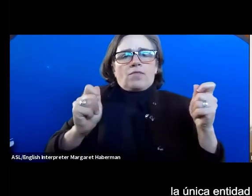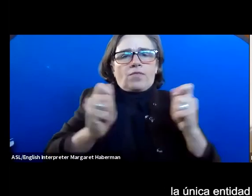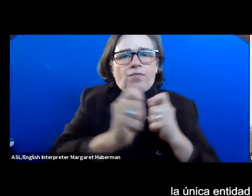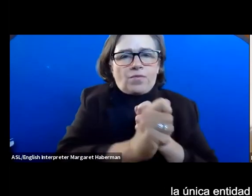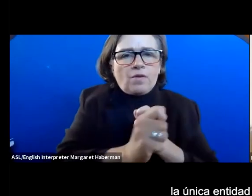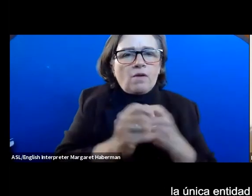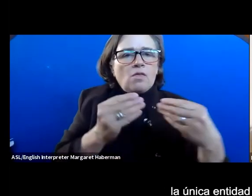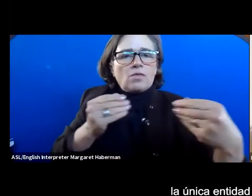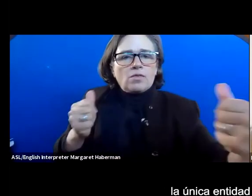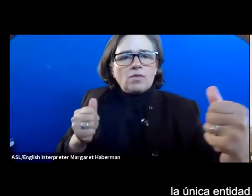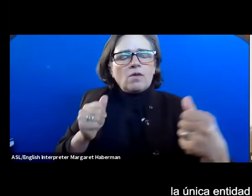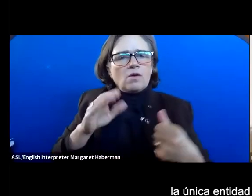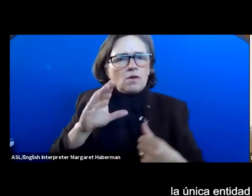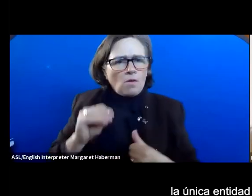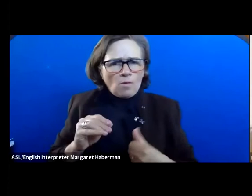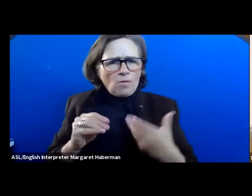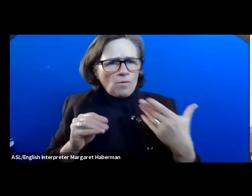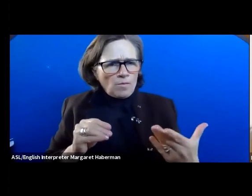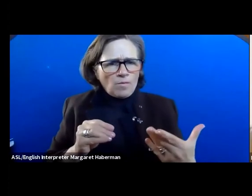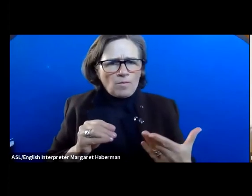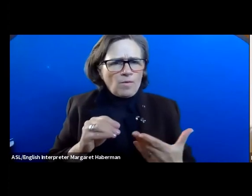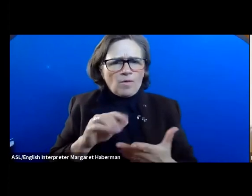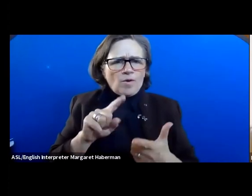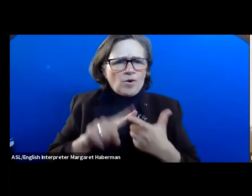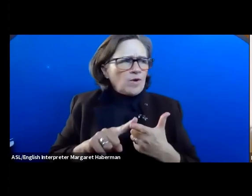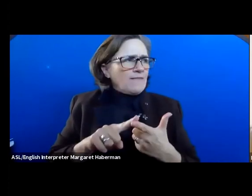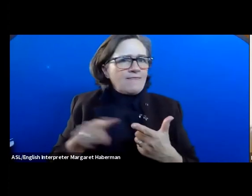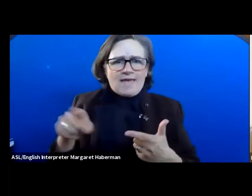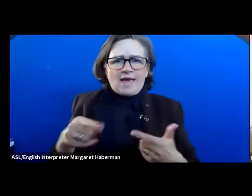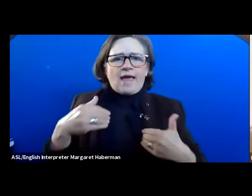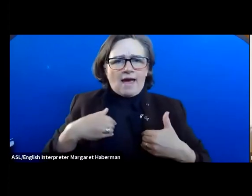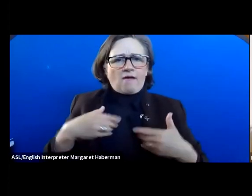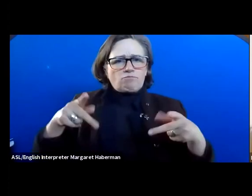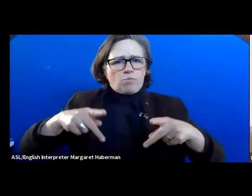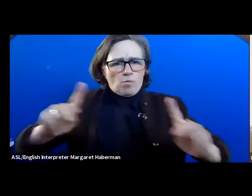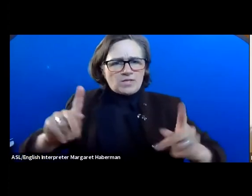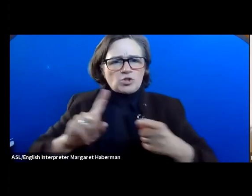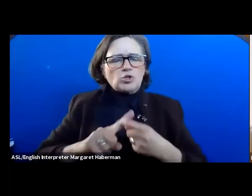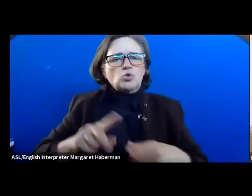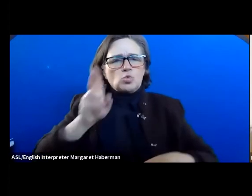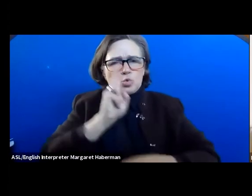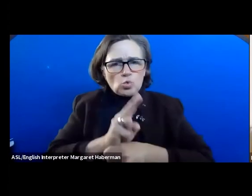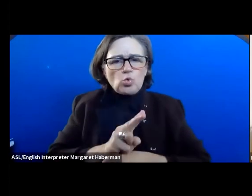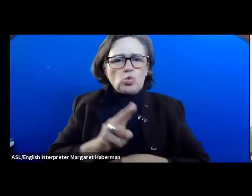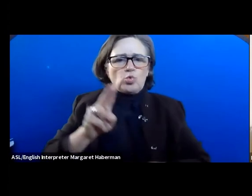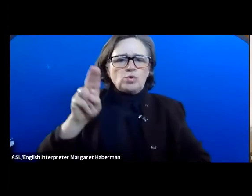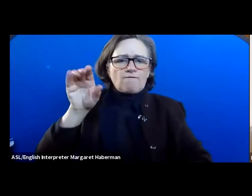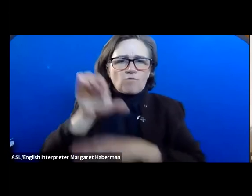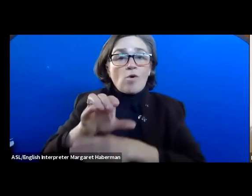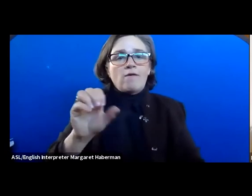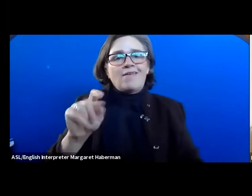enjoys international legitimacy to use force is the state. The state